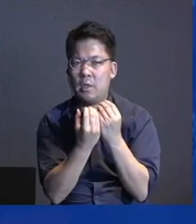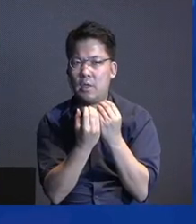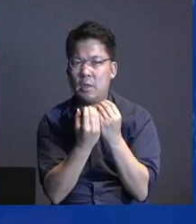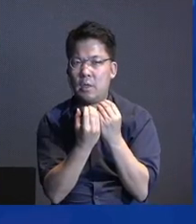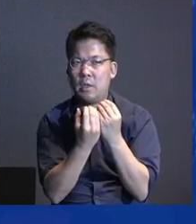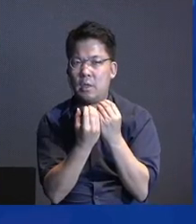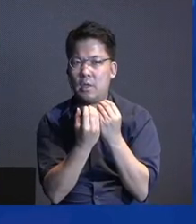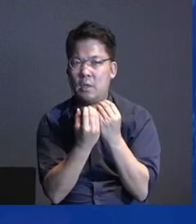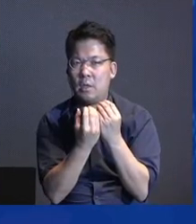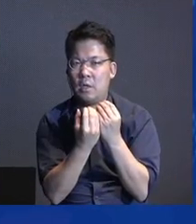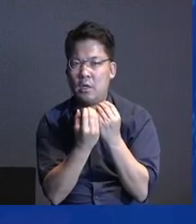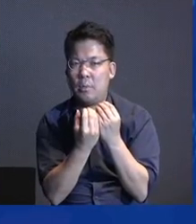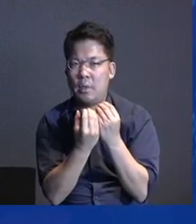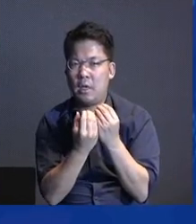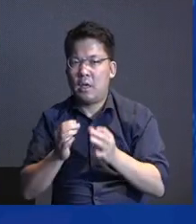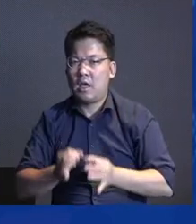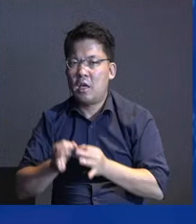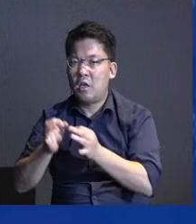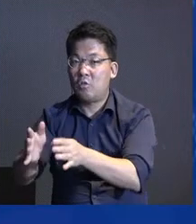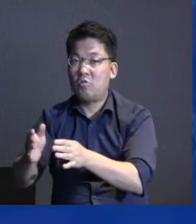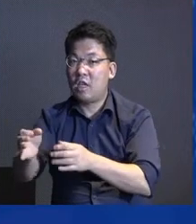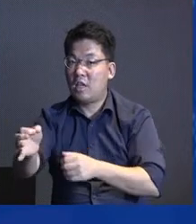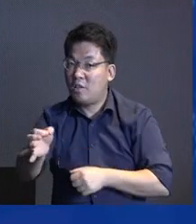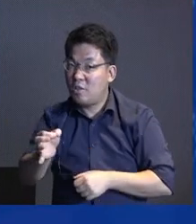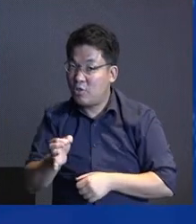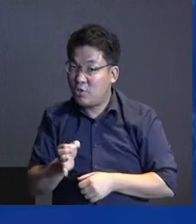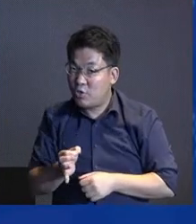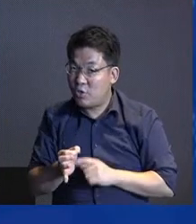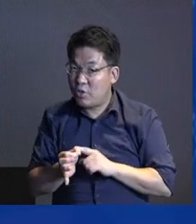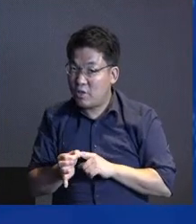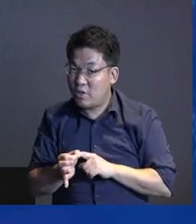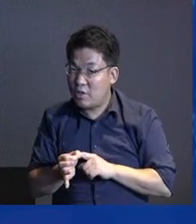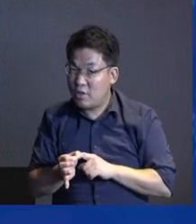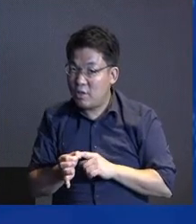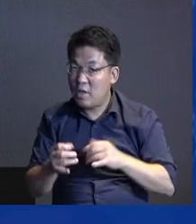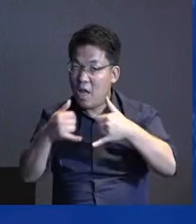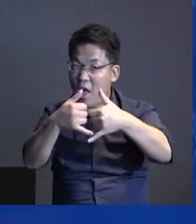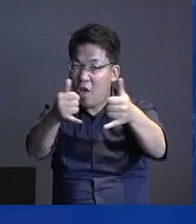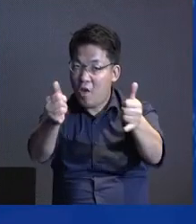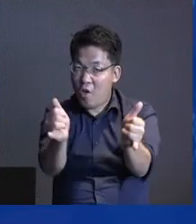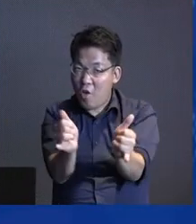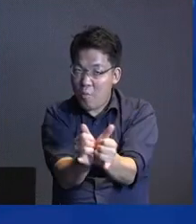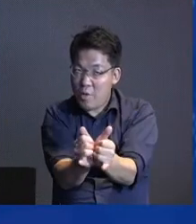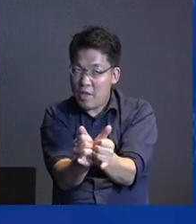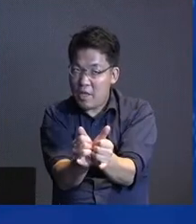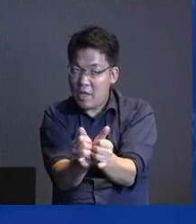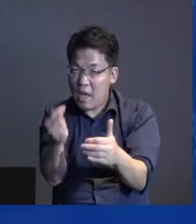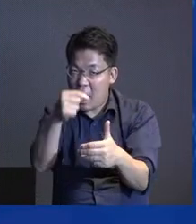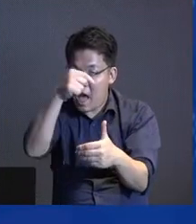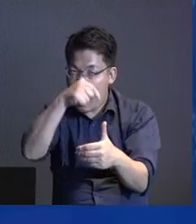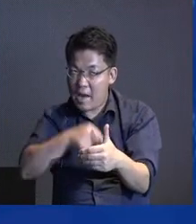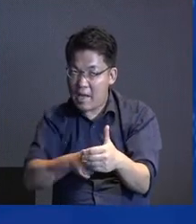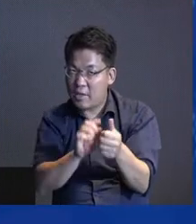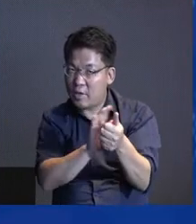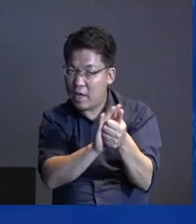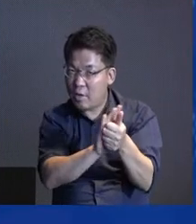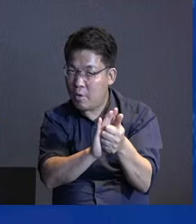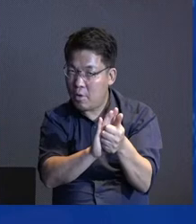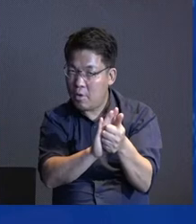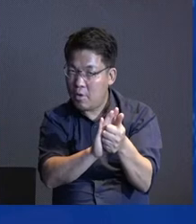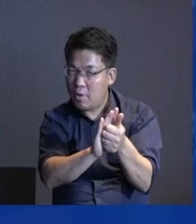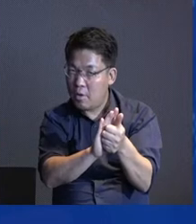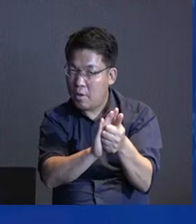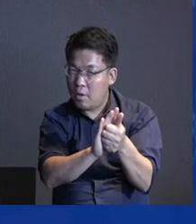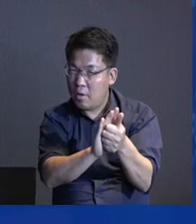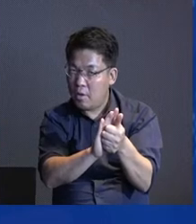has comprehensive services to the local community. And it is also managed by the